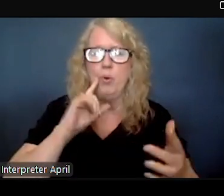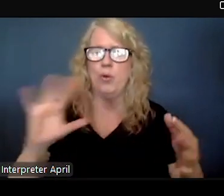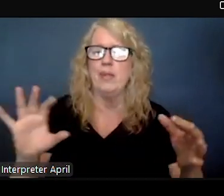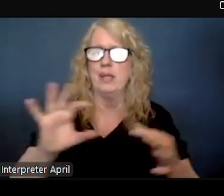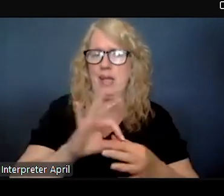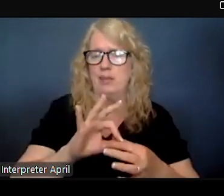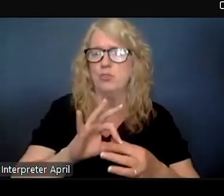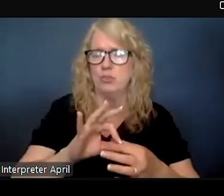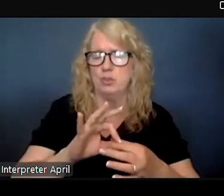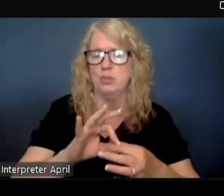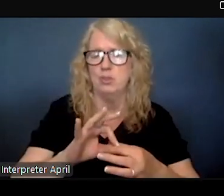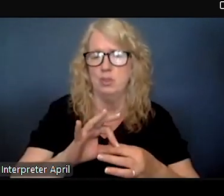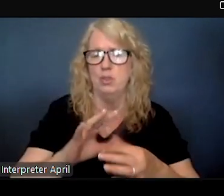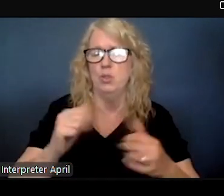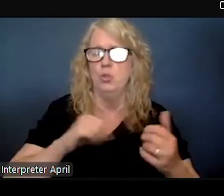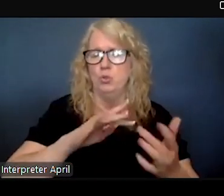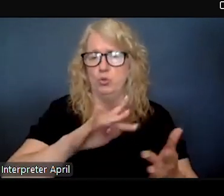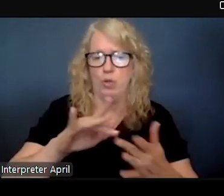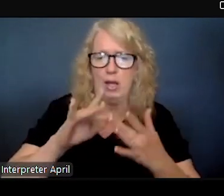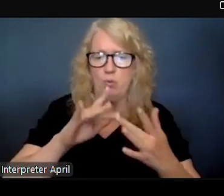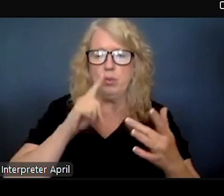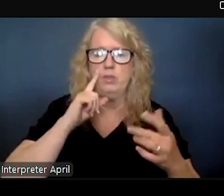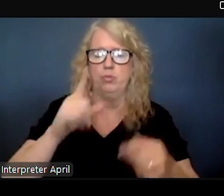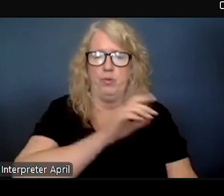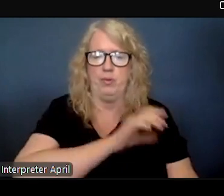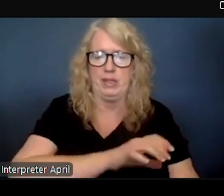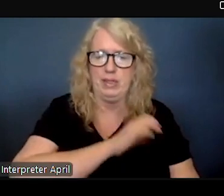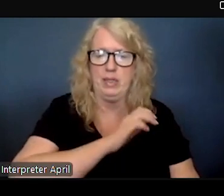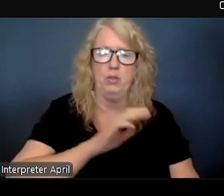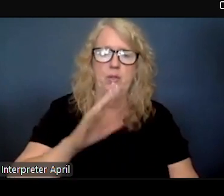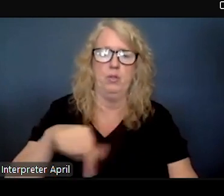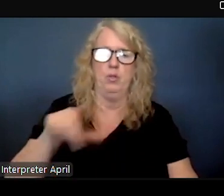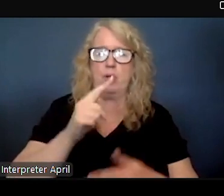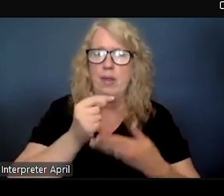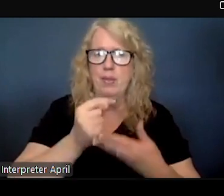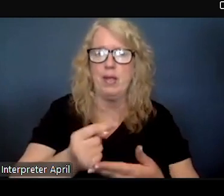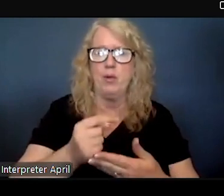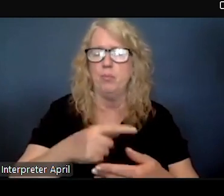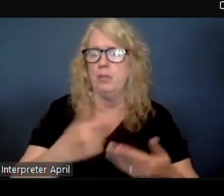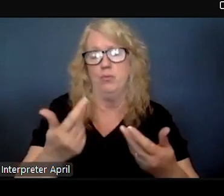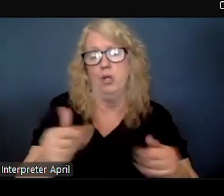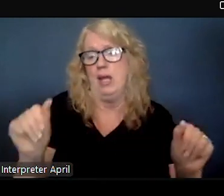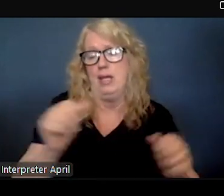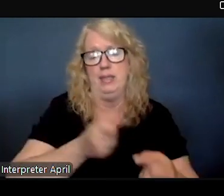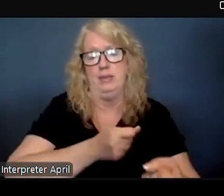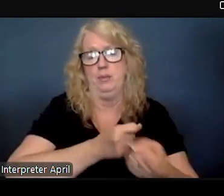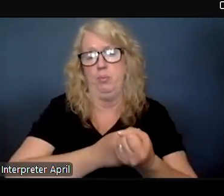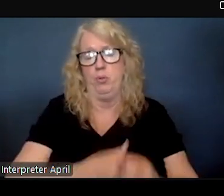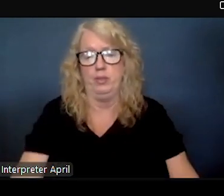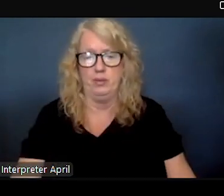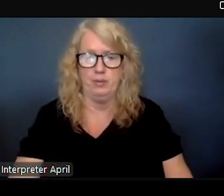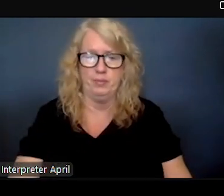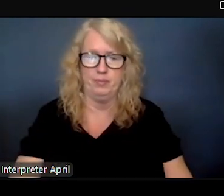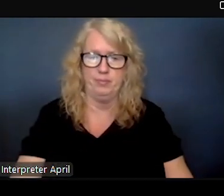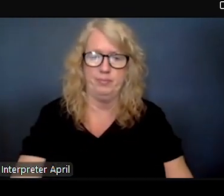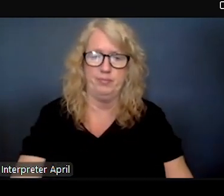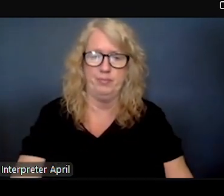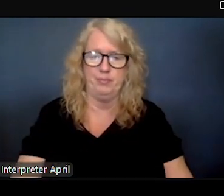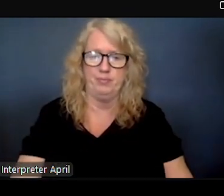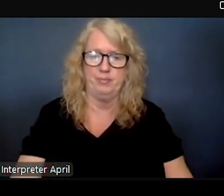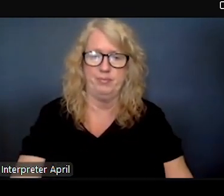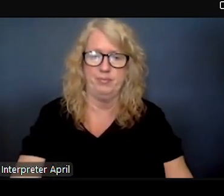connection to outreach their clinic or again their therapist or any supports at all.